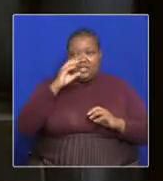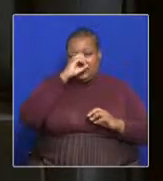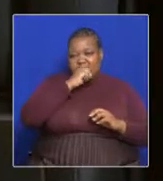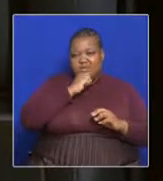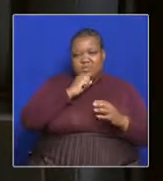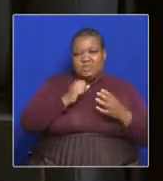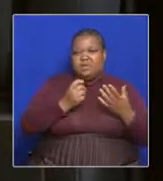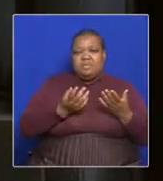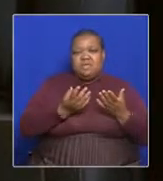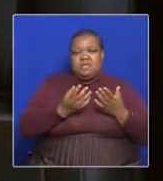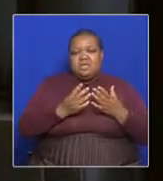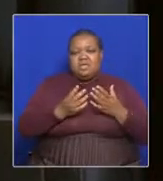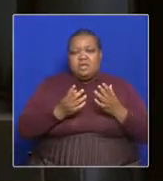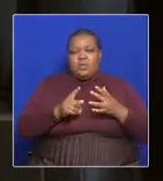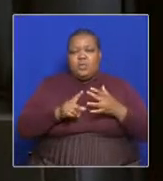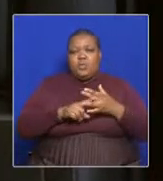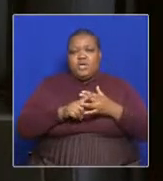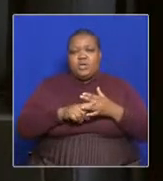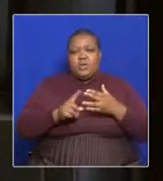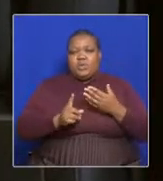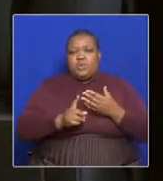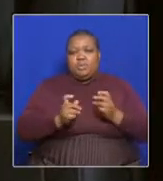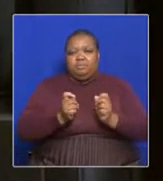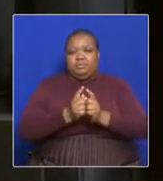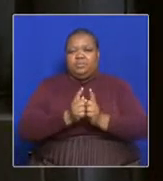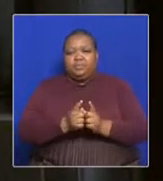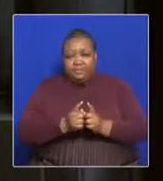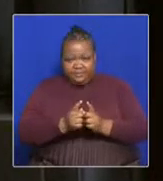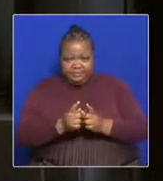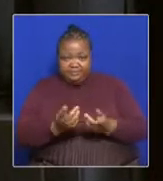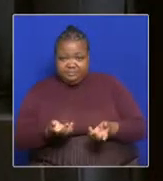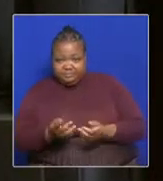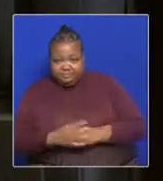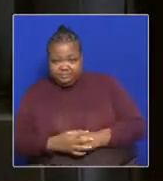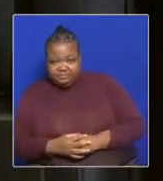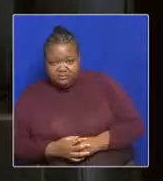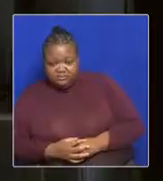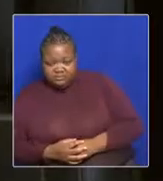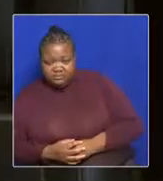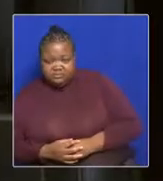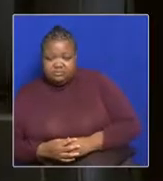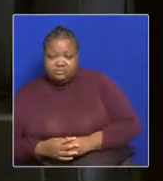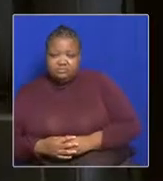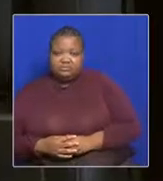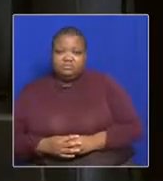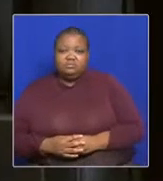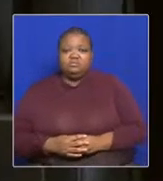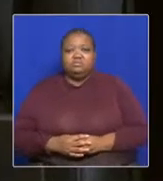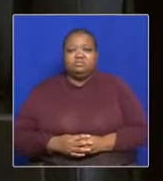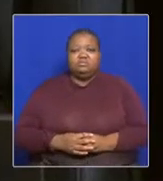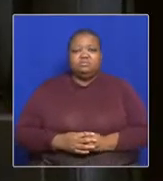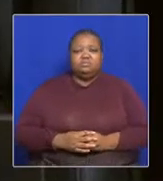the coincidence, if you like, is that the attempt was on a window.